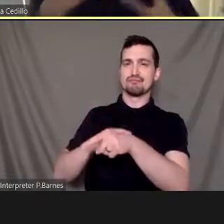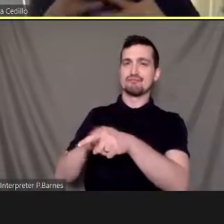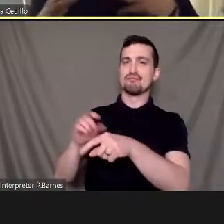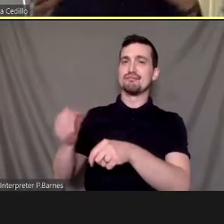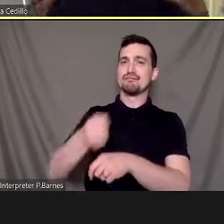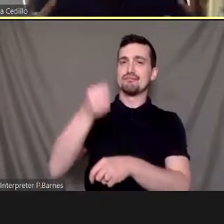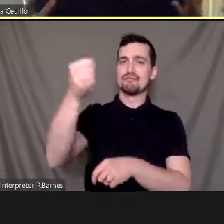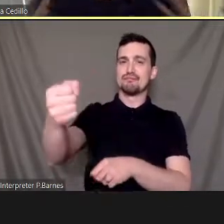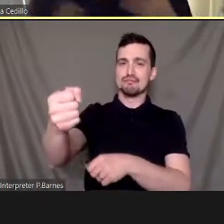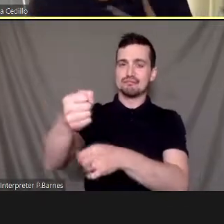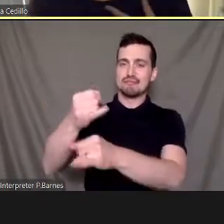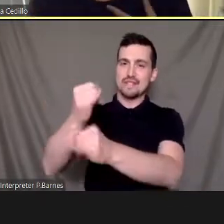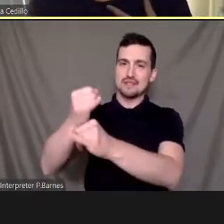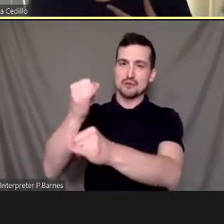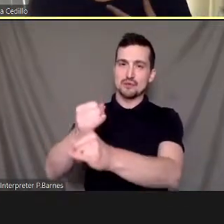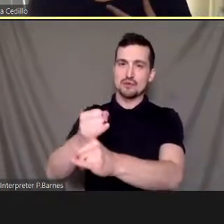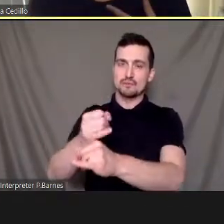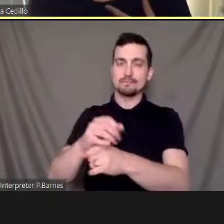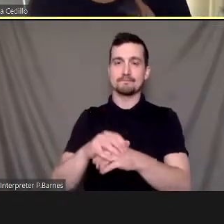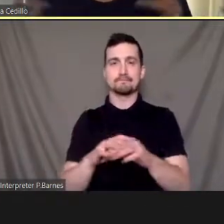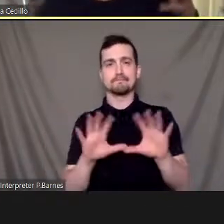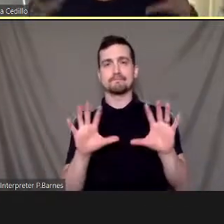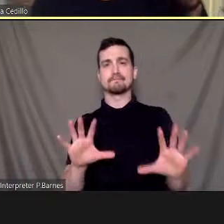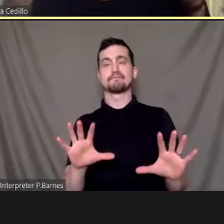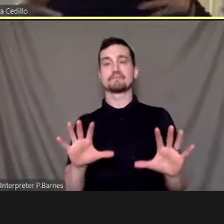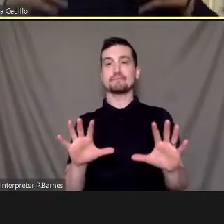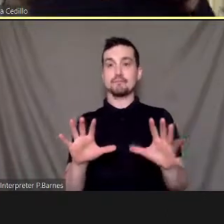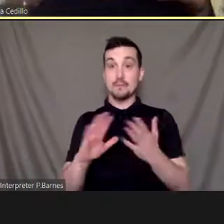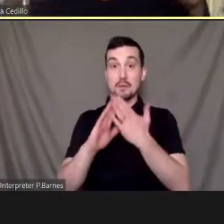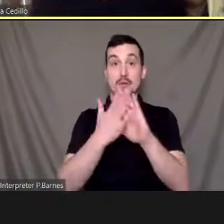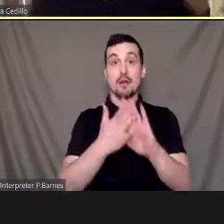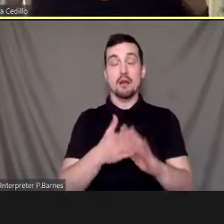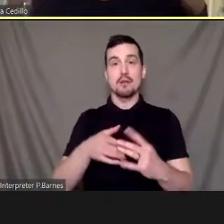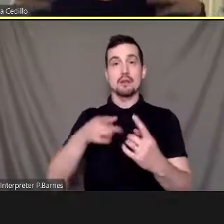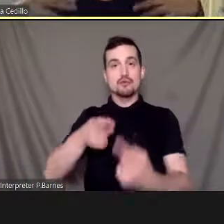all becomes this struggle to